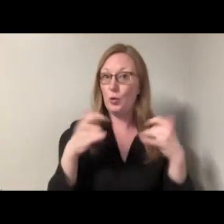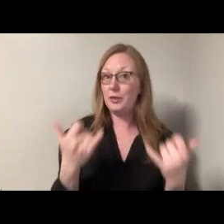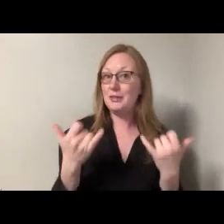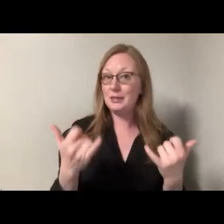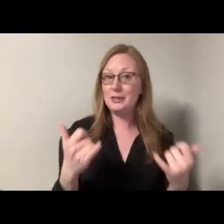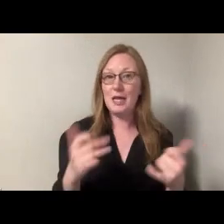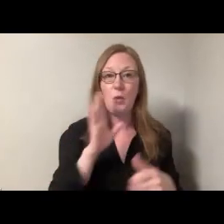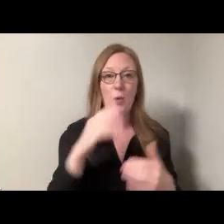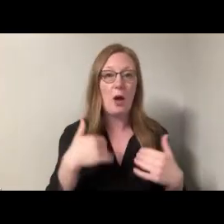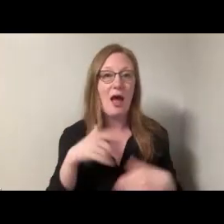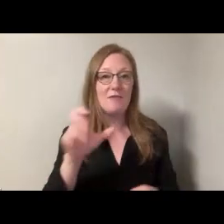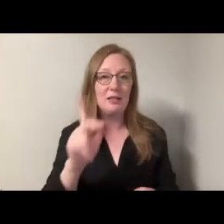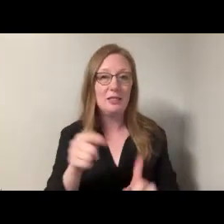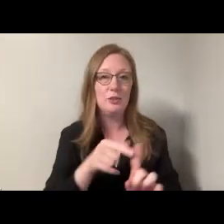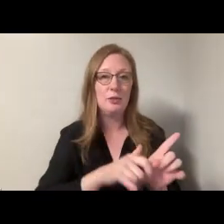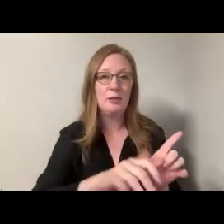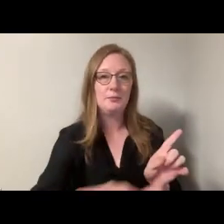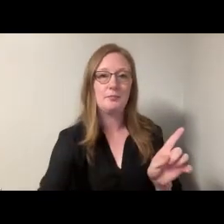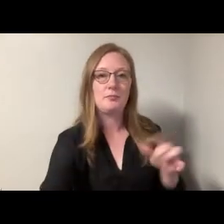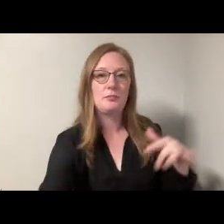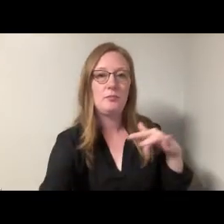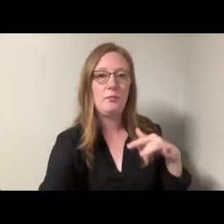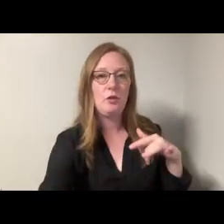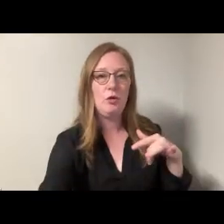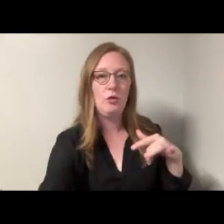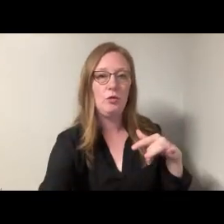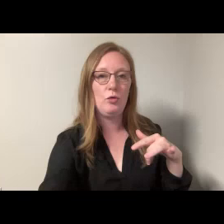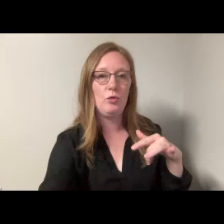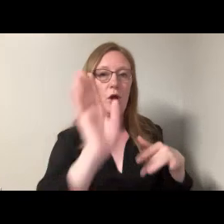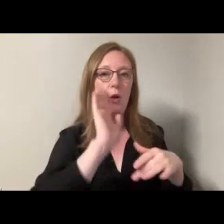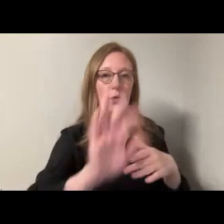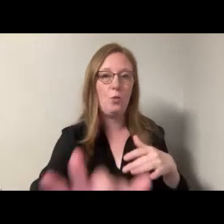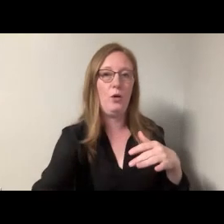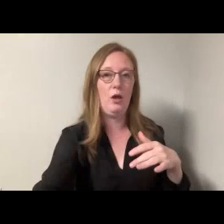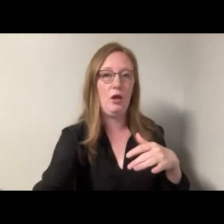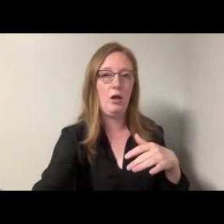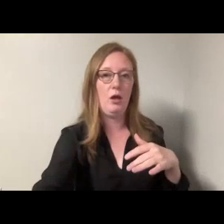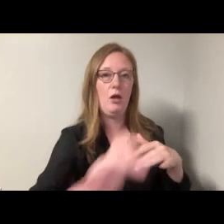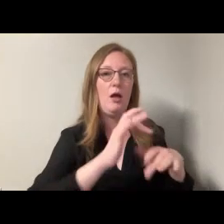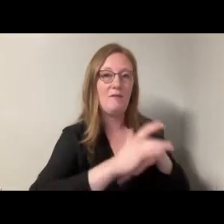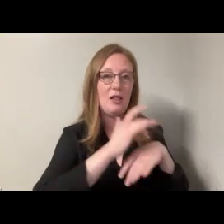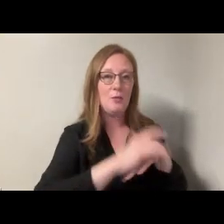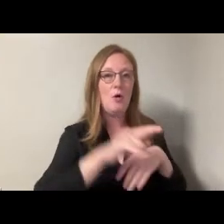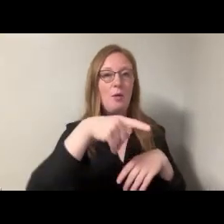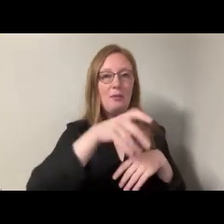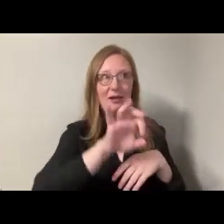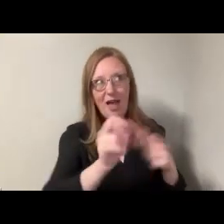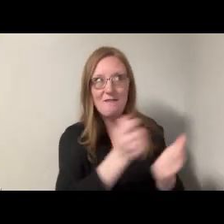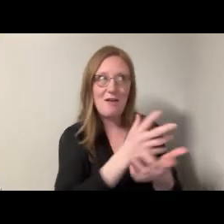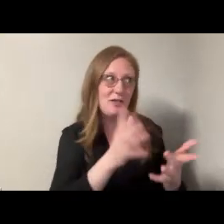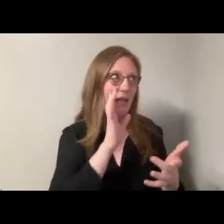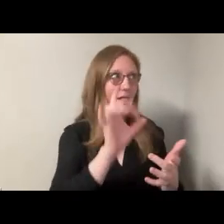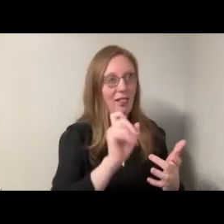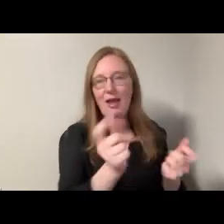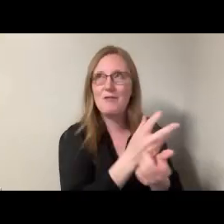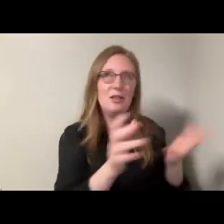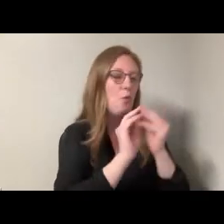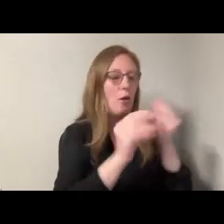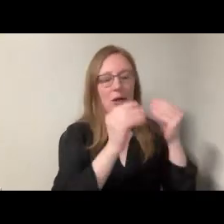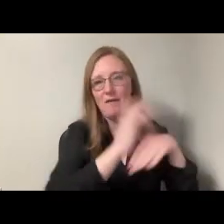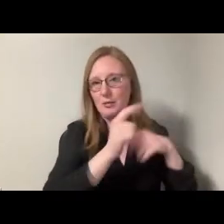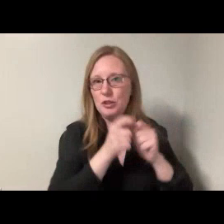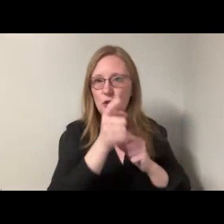will have the link to the recording available, as well as the slides and the PDF and all the things. So I'll just